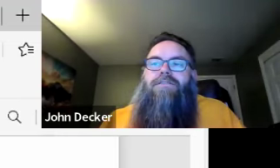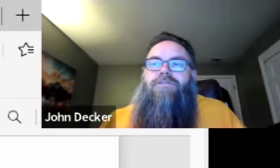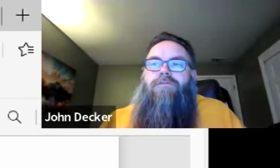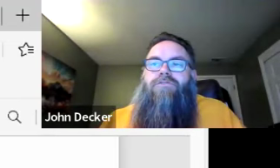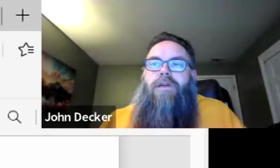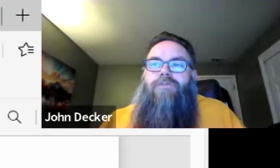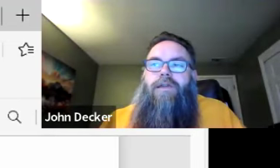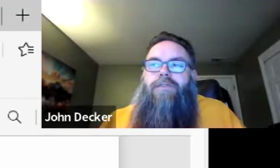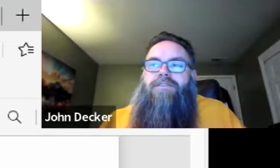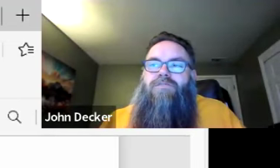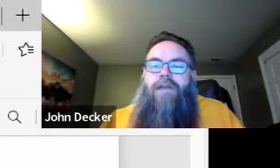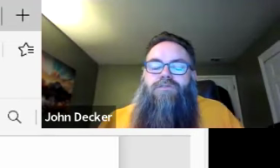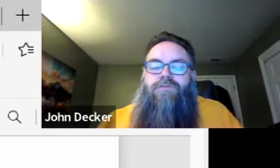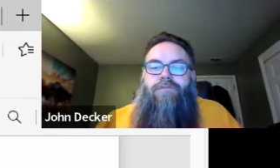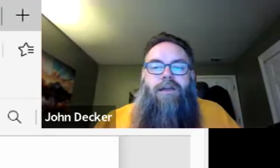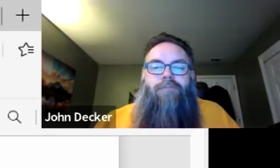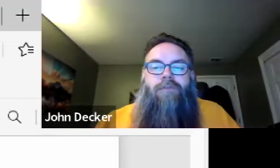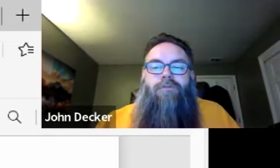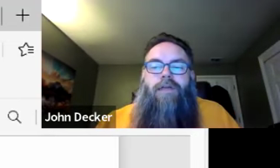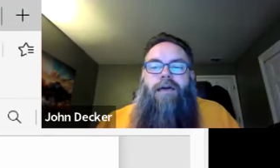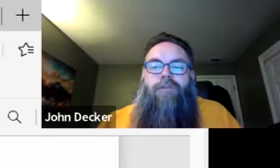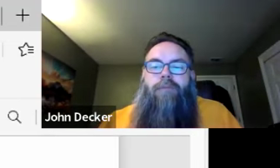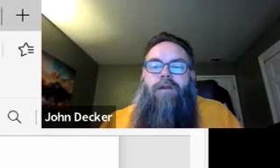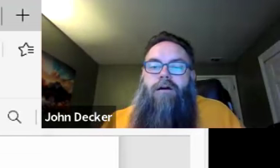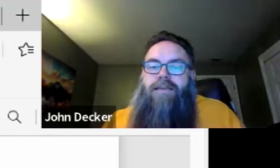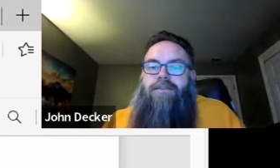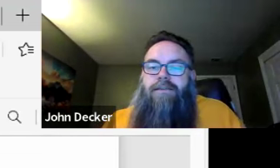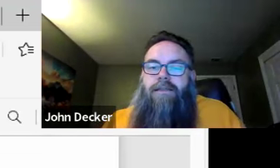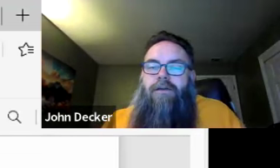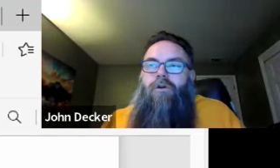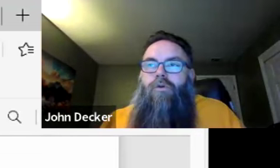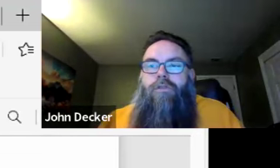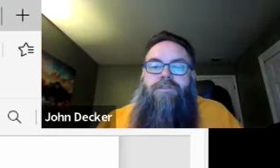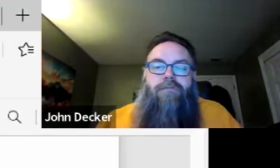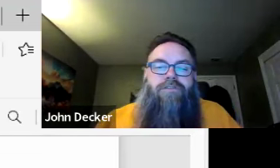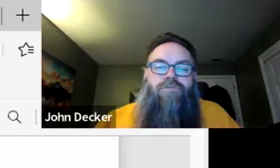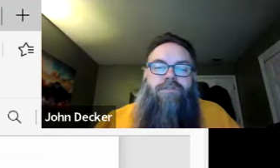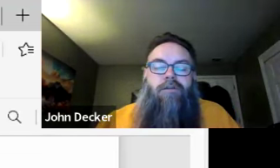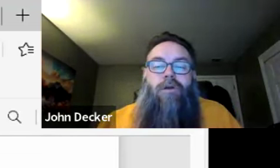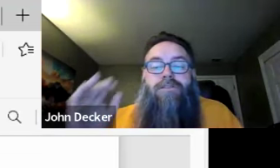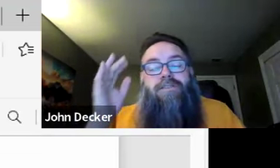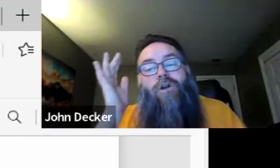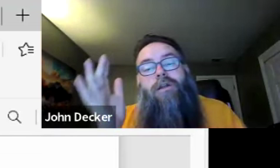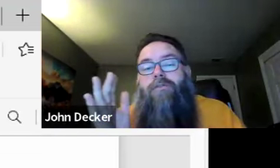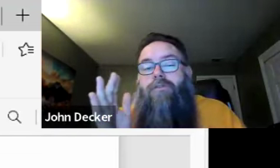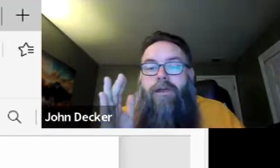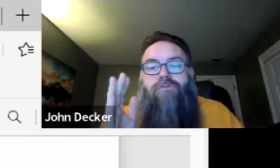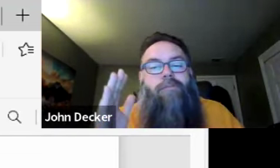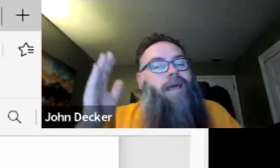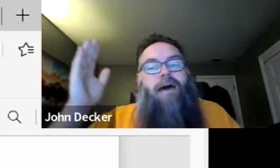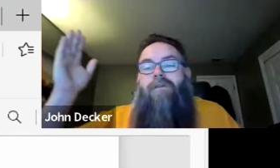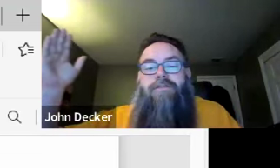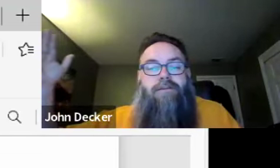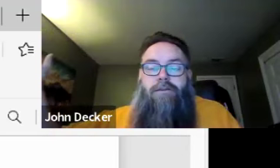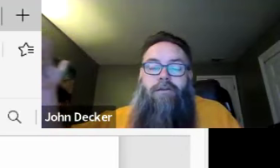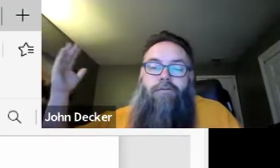getting into the service directory. And this is why those 59 people that have not been contacted, or those individuals that are marked as started in the directory